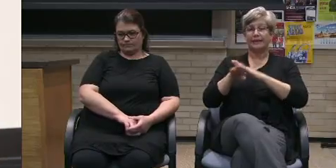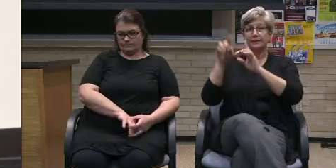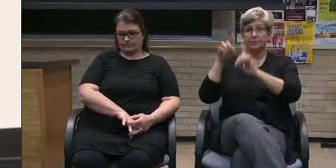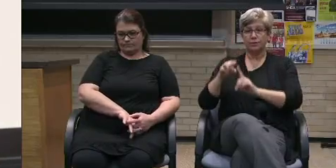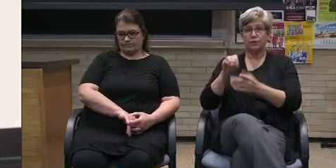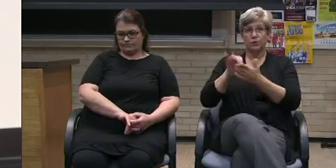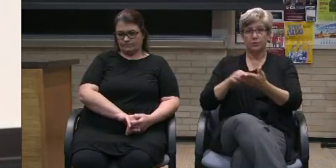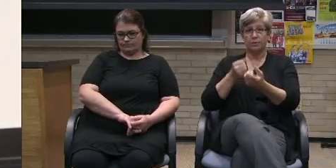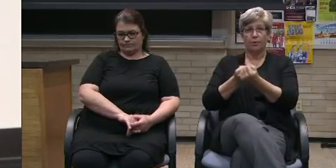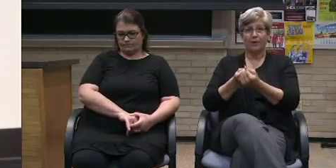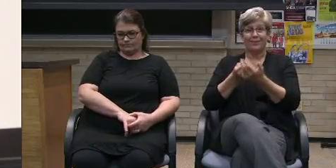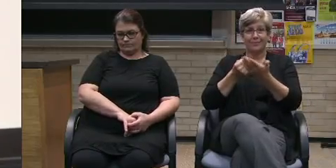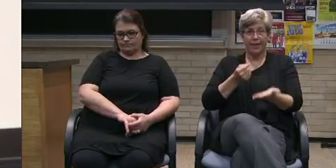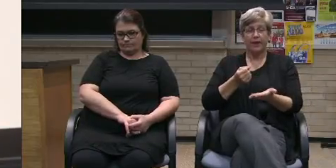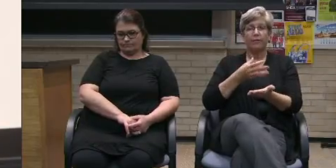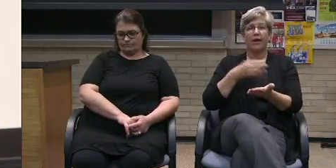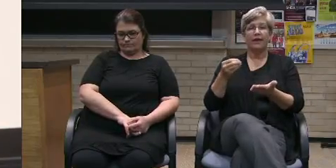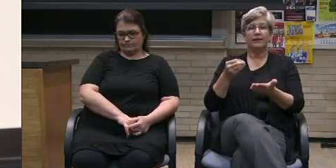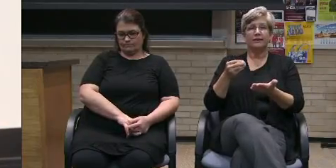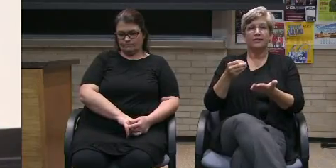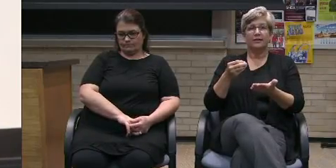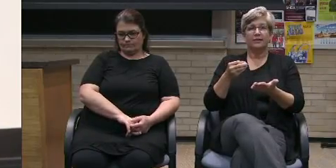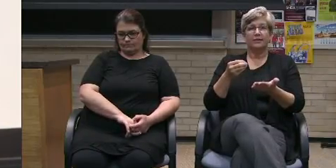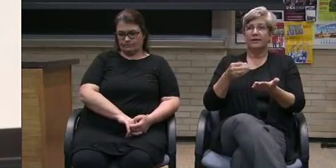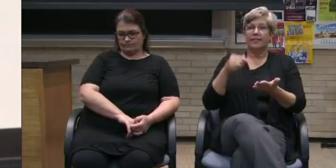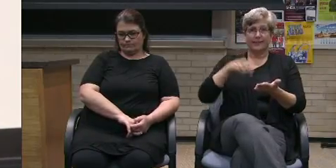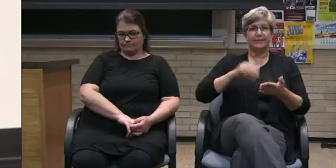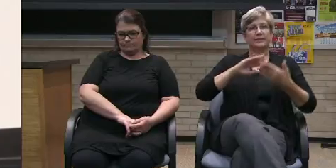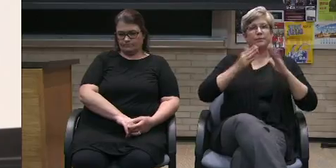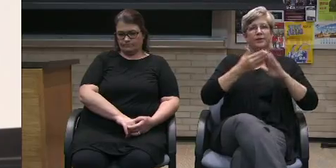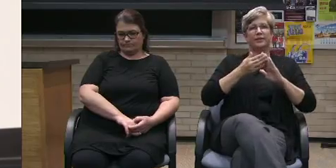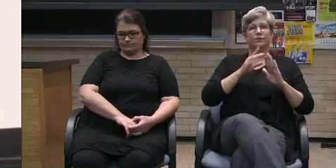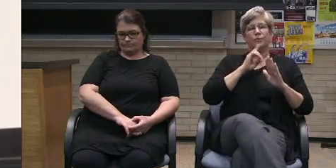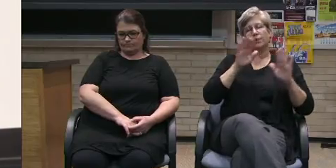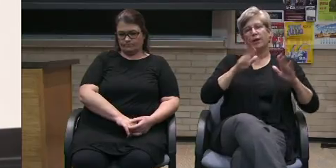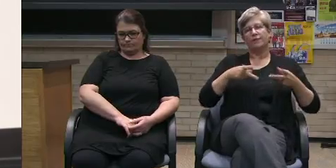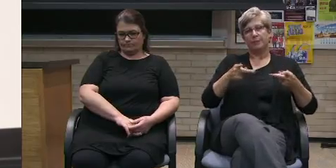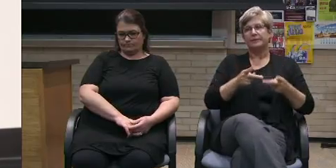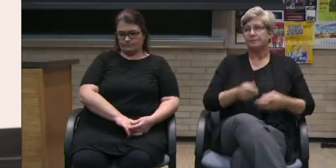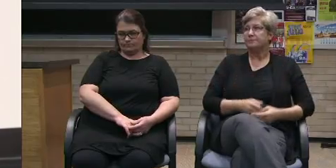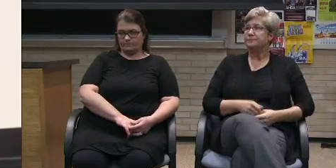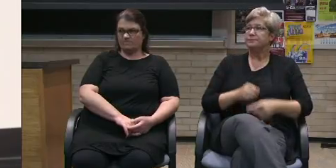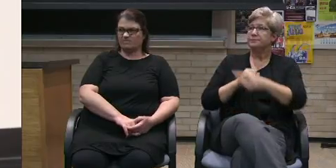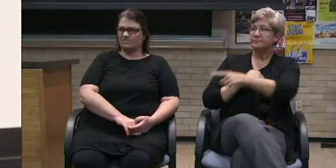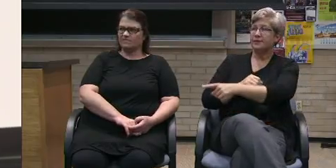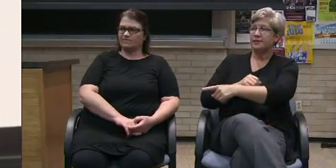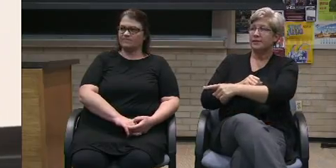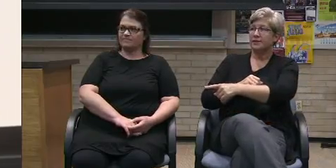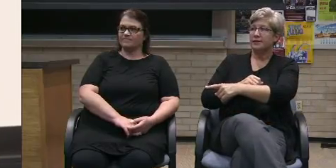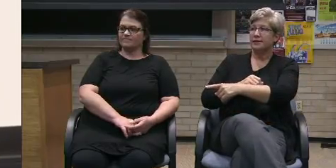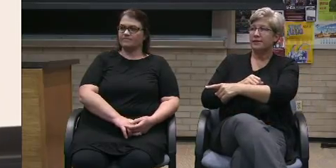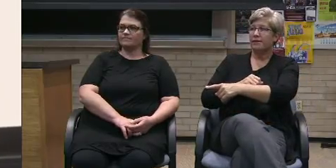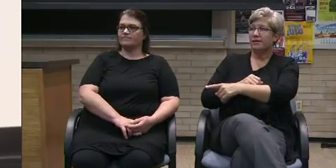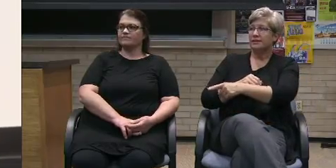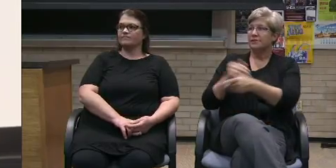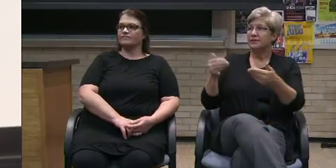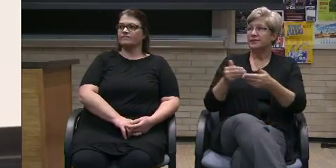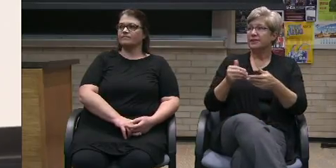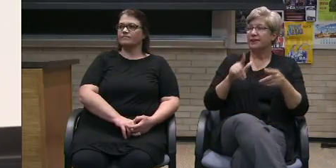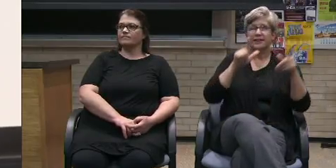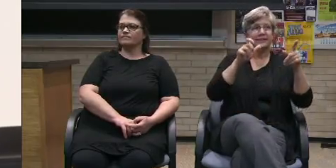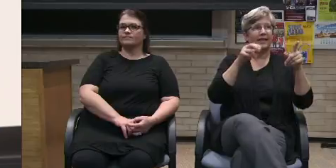support is there, and this community is really a wonderful place to be. And this is Len Lenihan, I'm going to